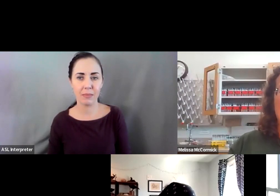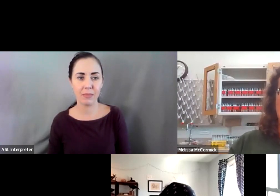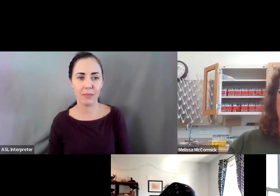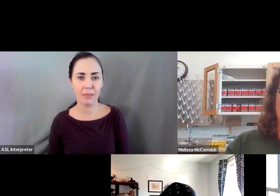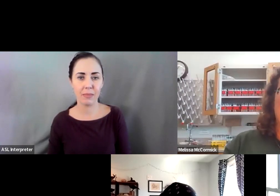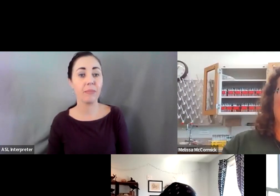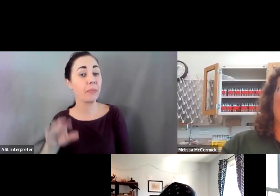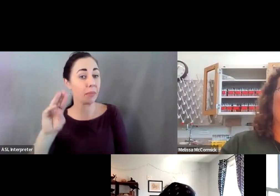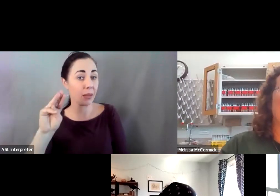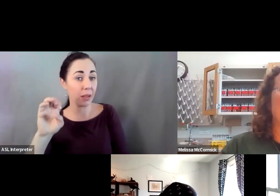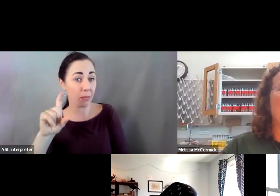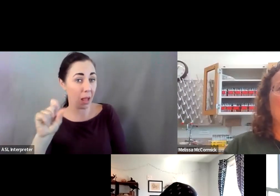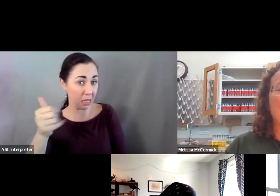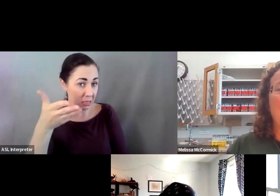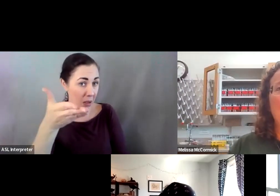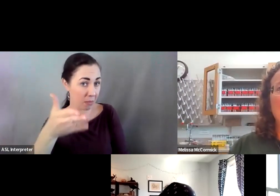And how about you, Melissa?